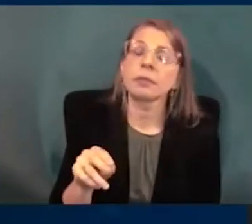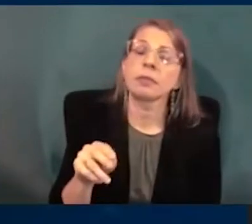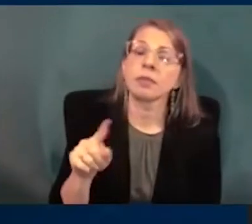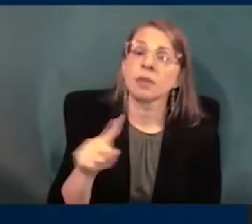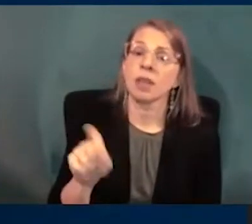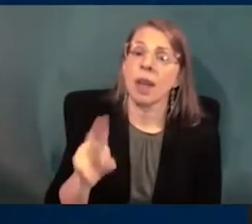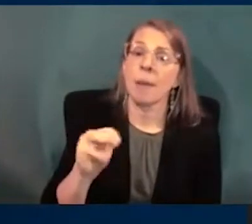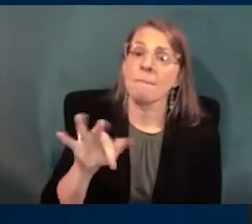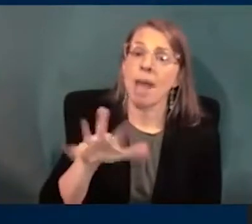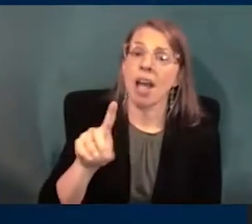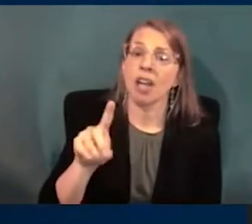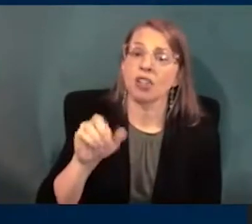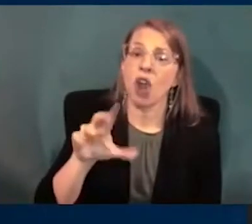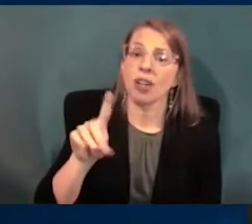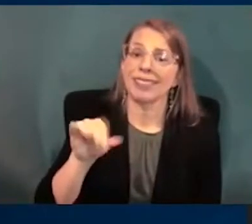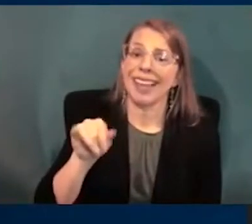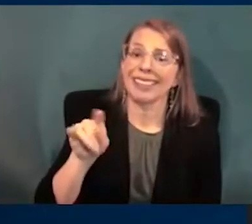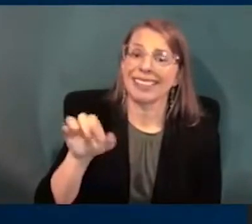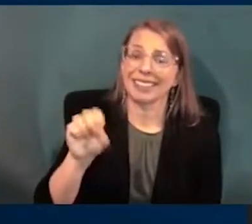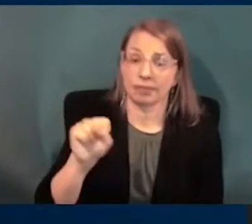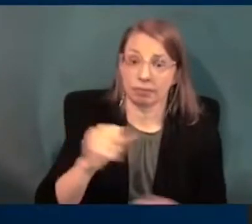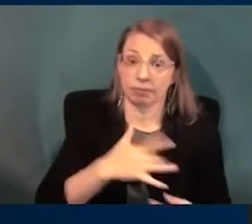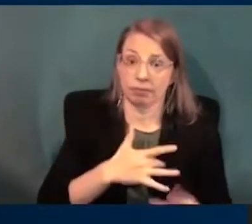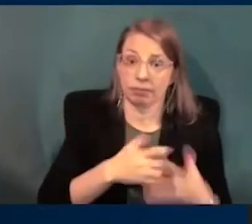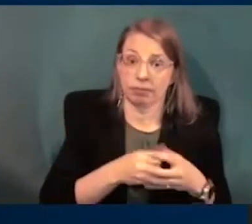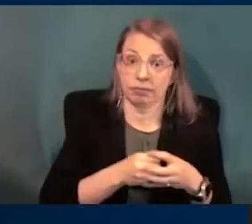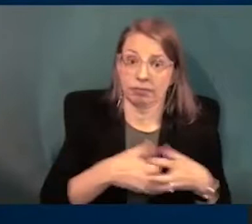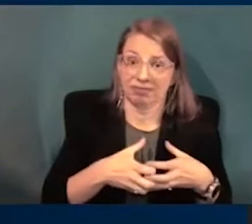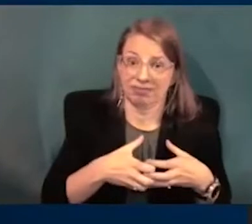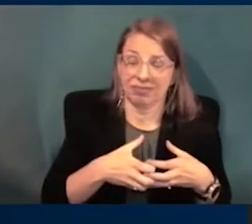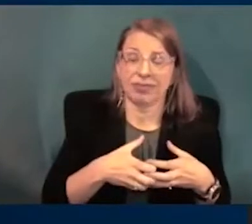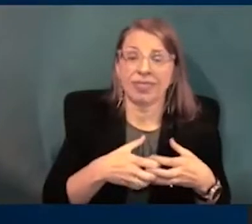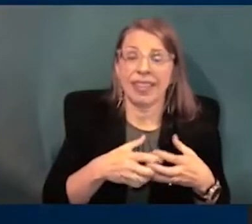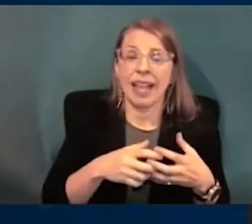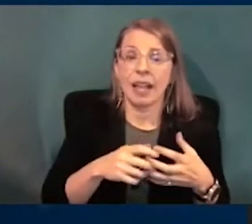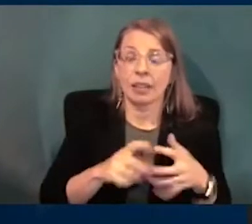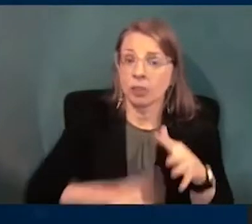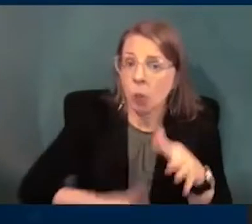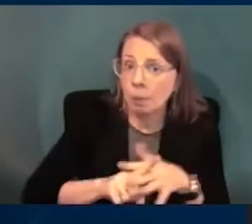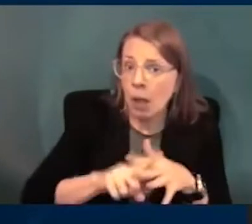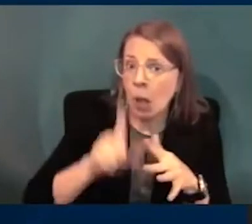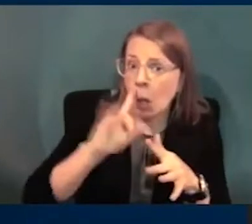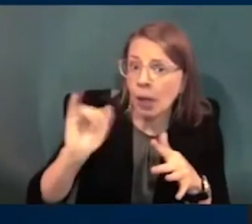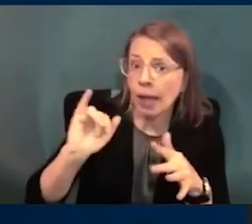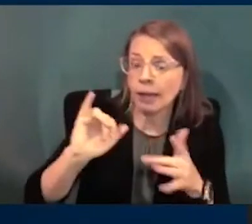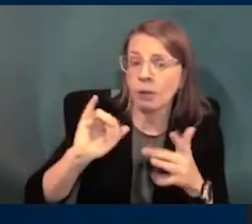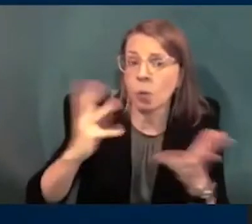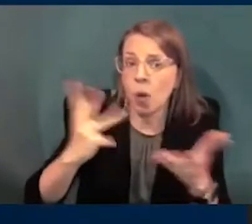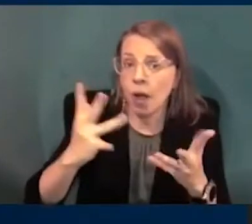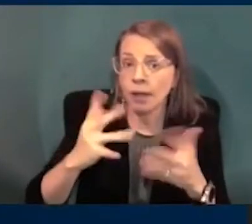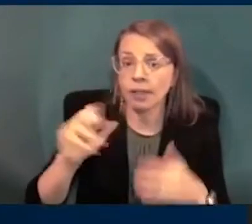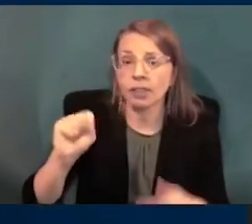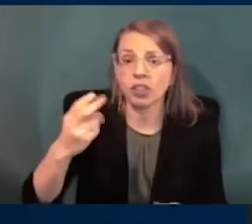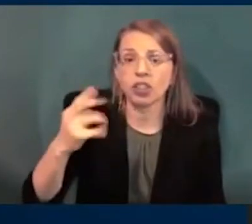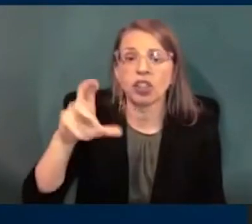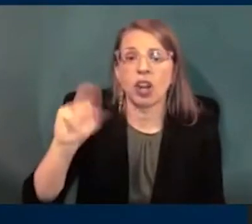children. What should parents be looking for? How does it present? And Sharon wants to know about it with children or with adults as well. Yeah,